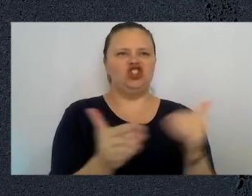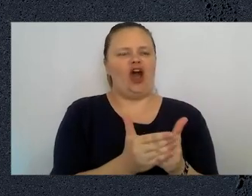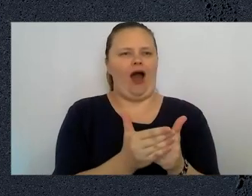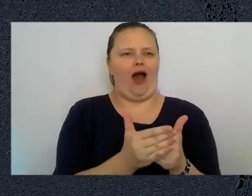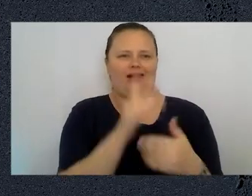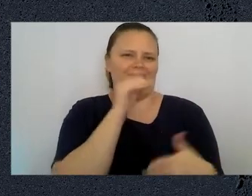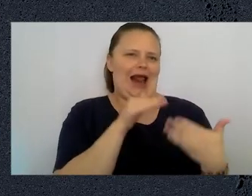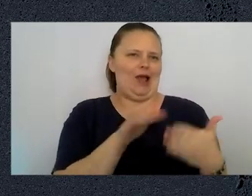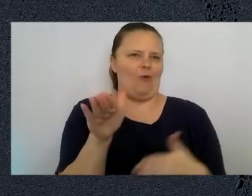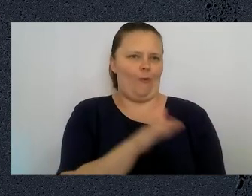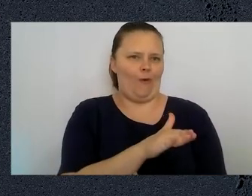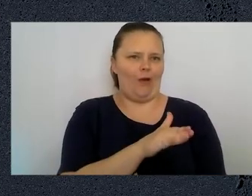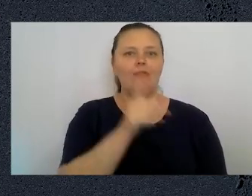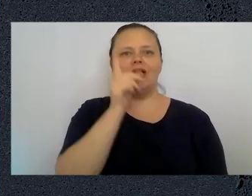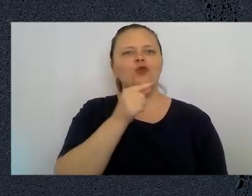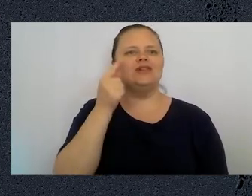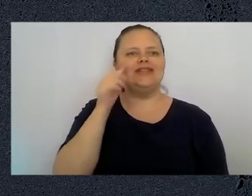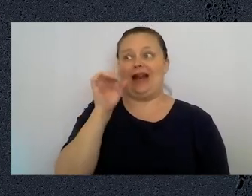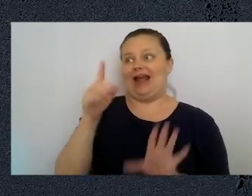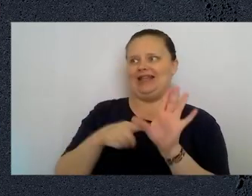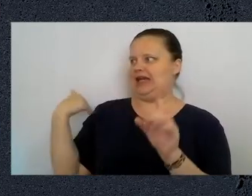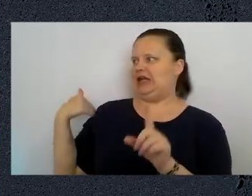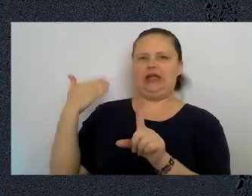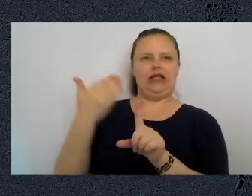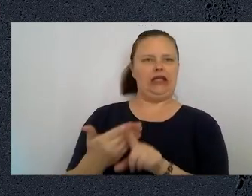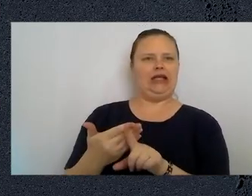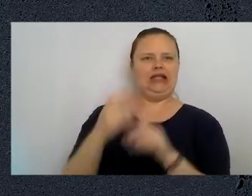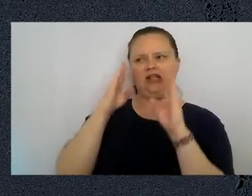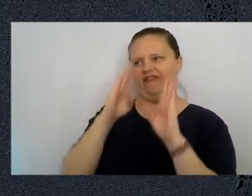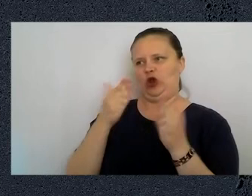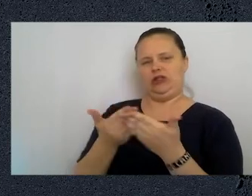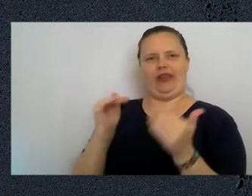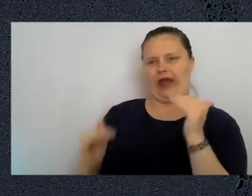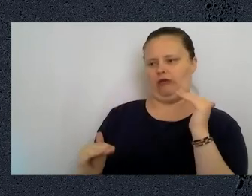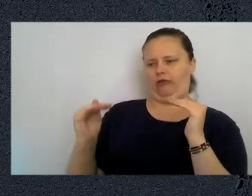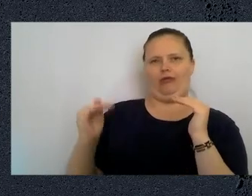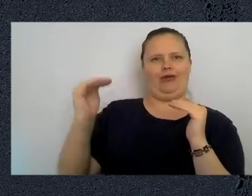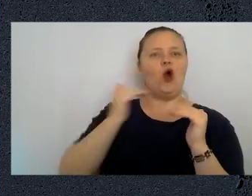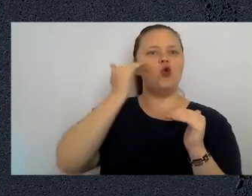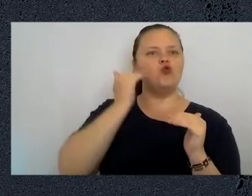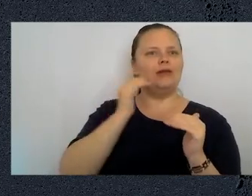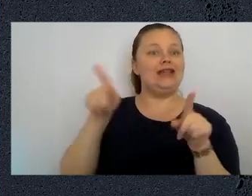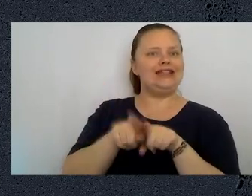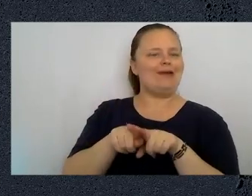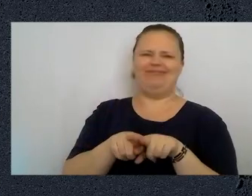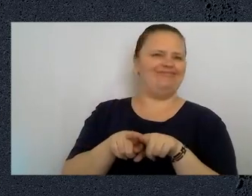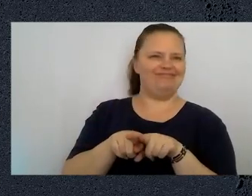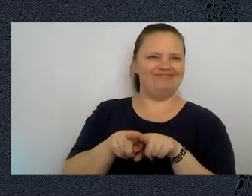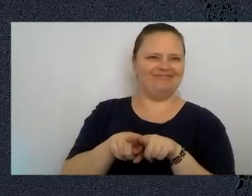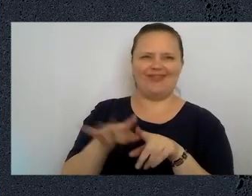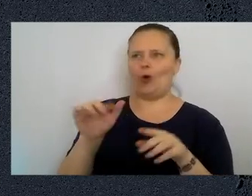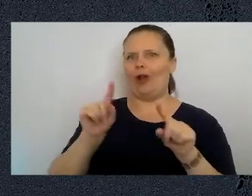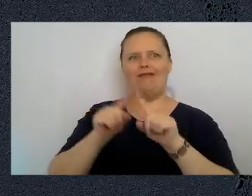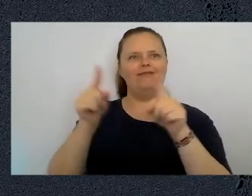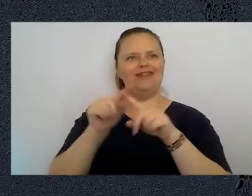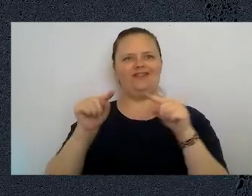the last decade of focusing on gender diversity has taught us is all women are not the same. And we all have very different kind of challenges coming